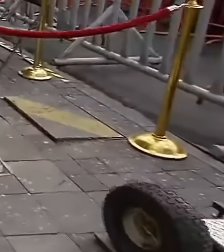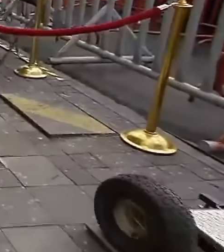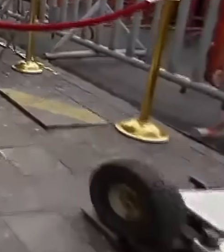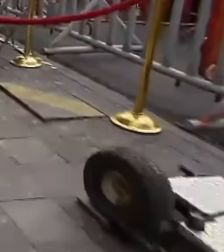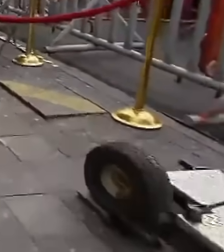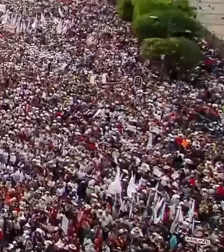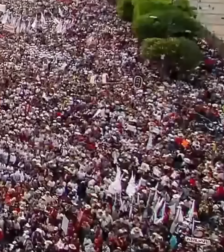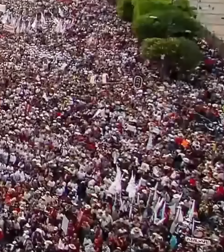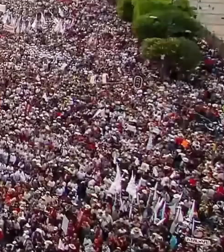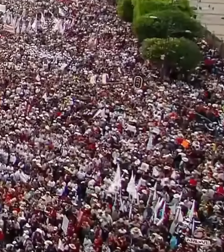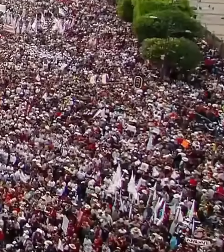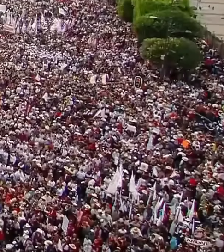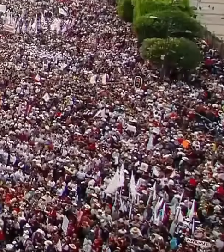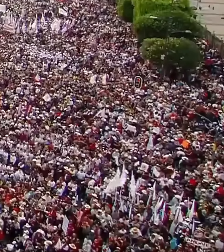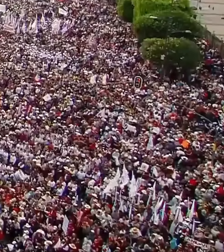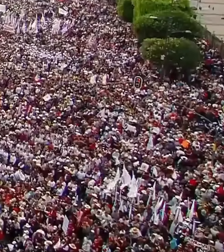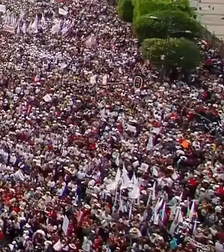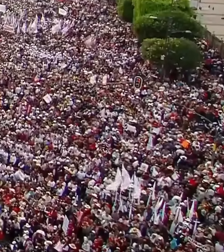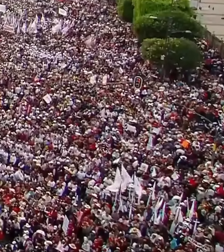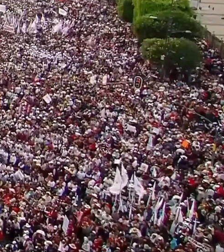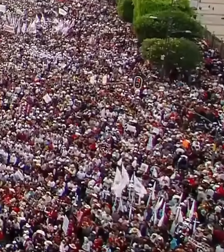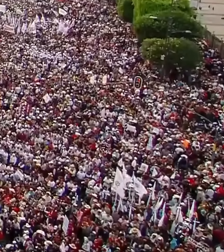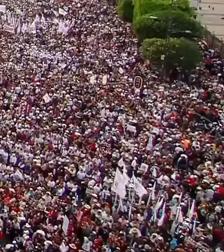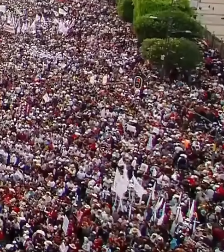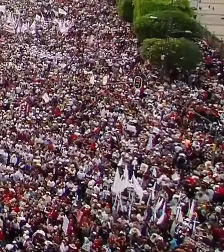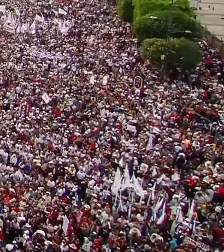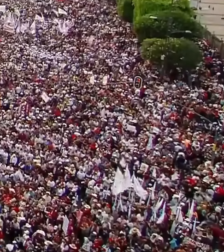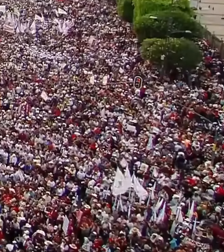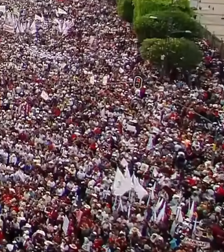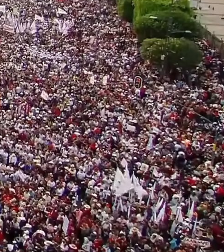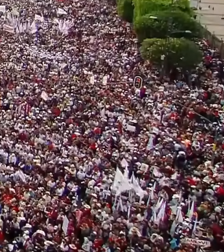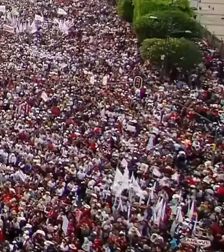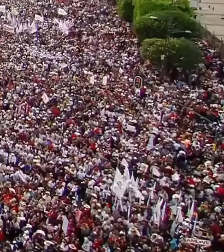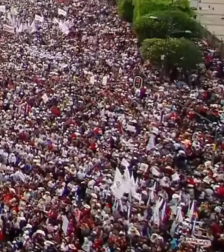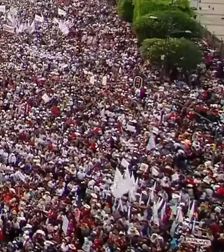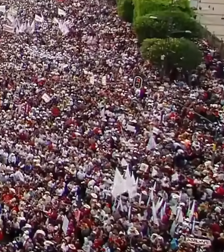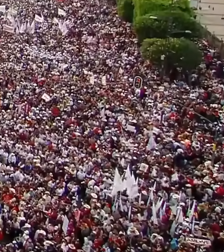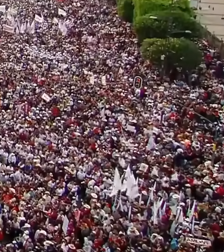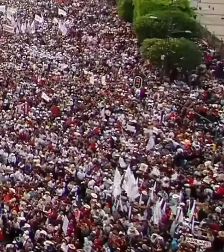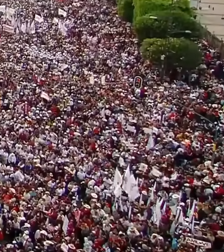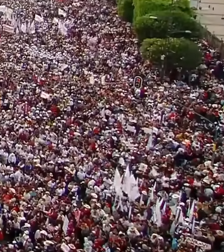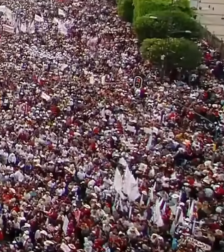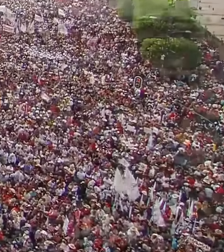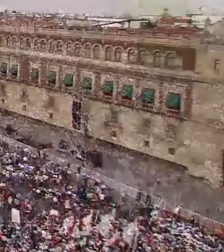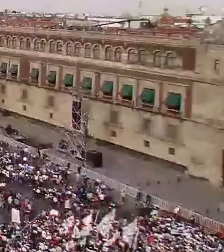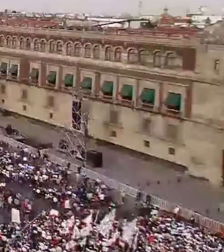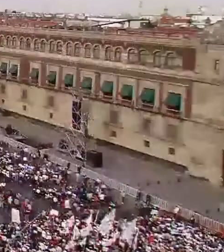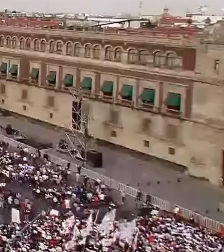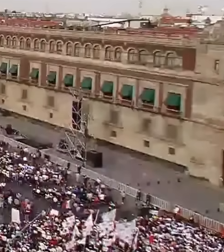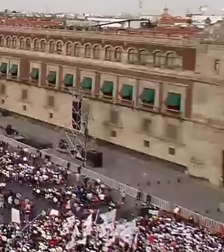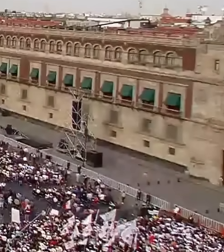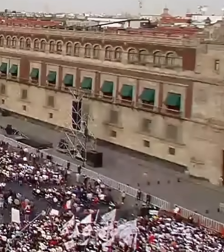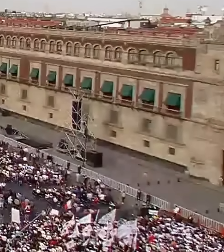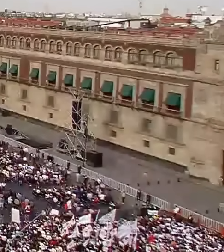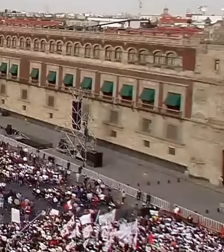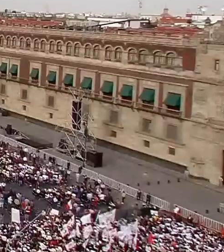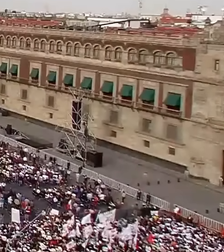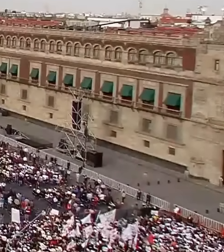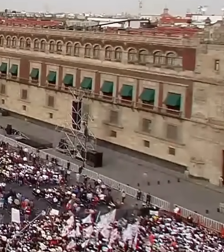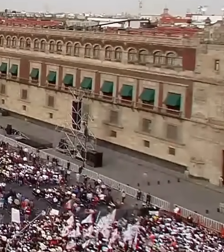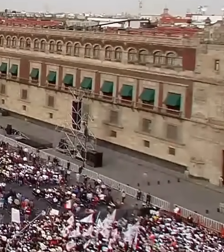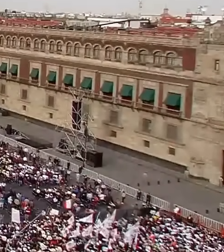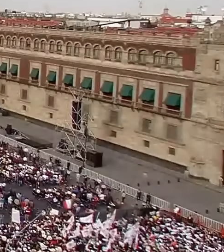is known as the Zócalo, the main plaza, Constitution Plaza. And there, he held an event honoring